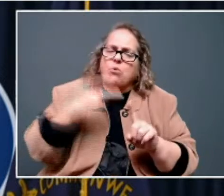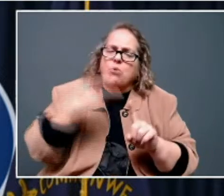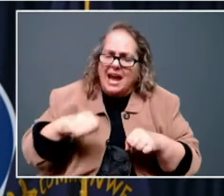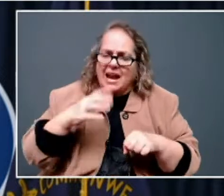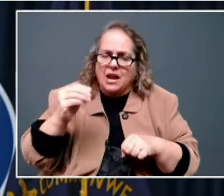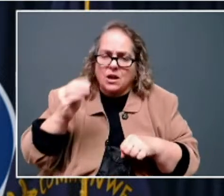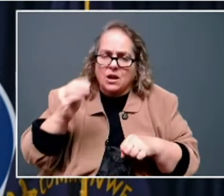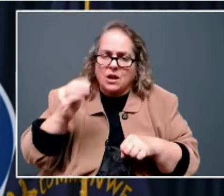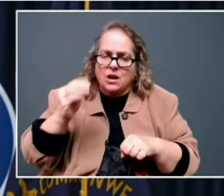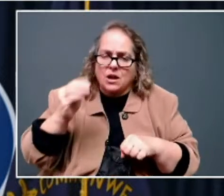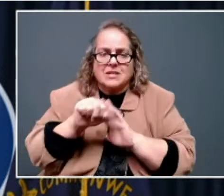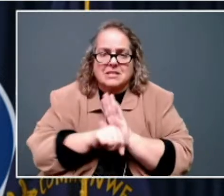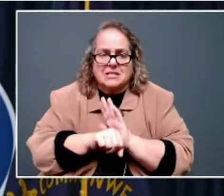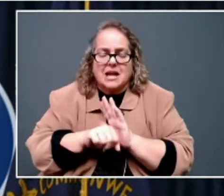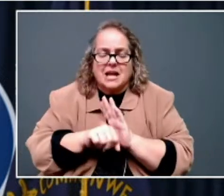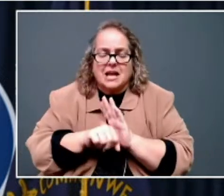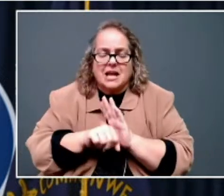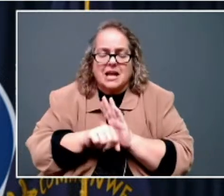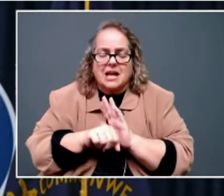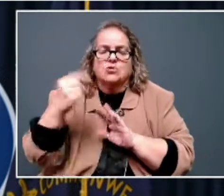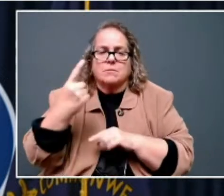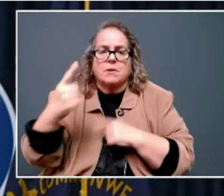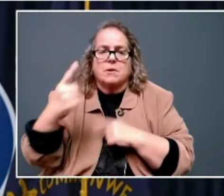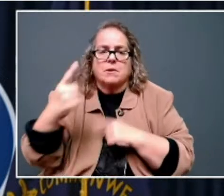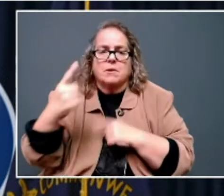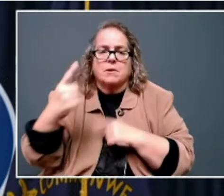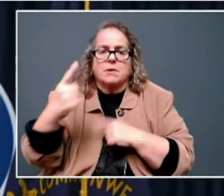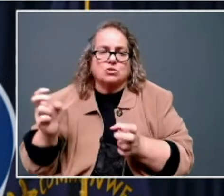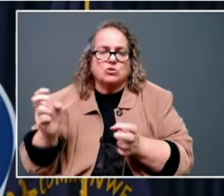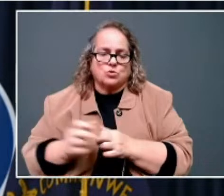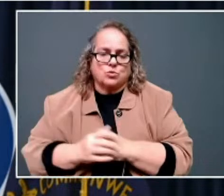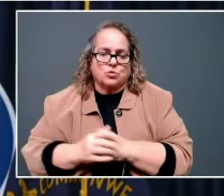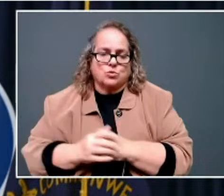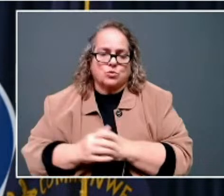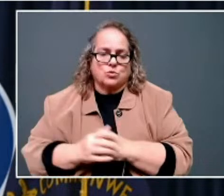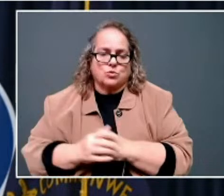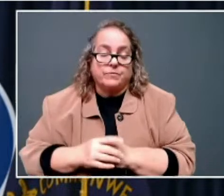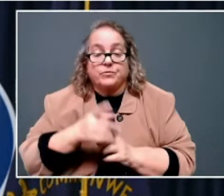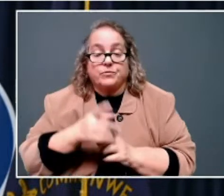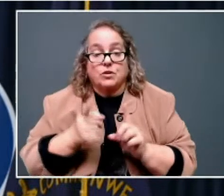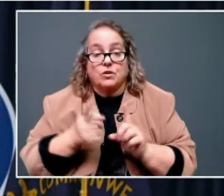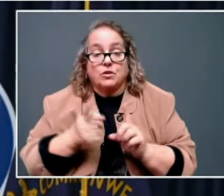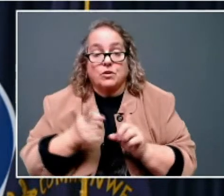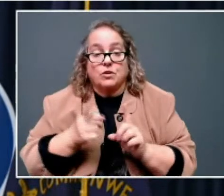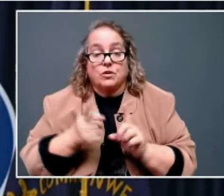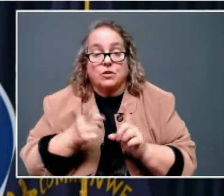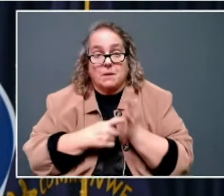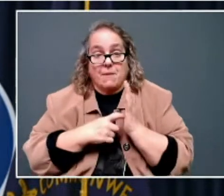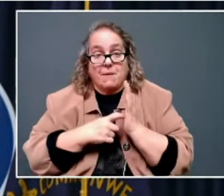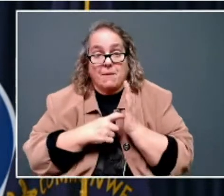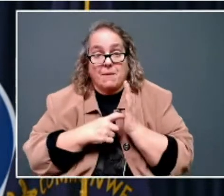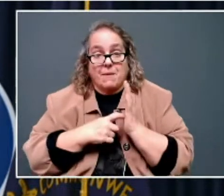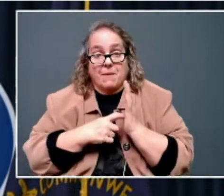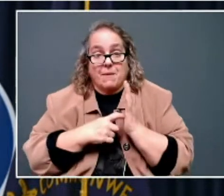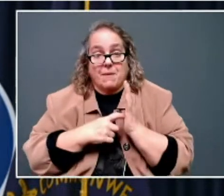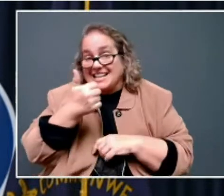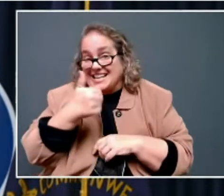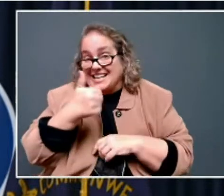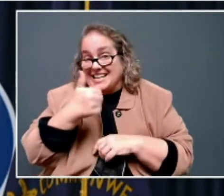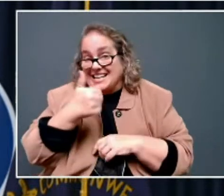to do something about this issue? Well, first on the demand for tests, anytime,